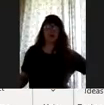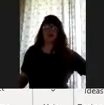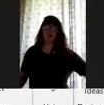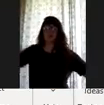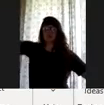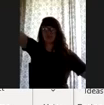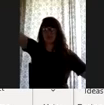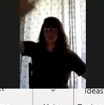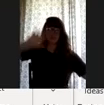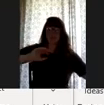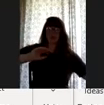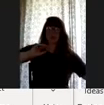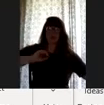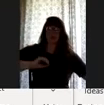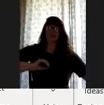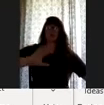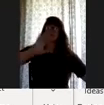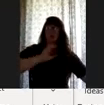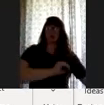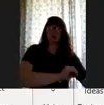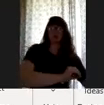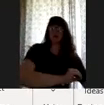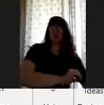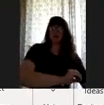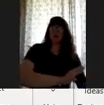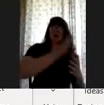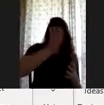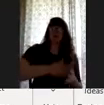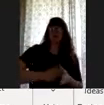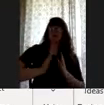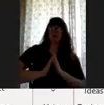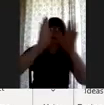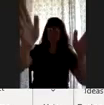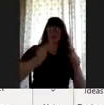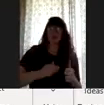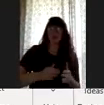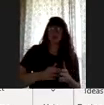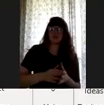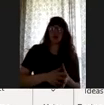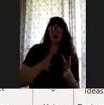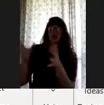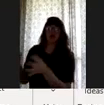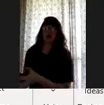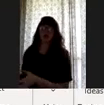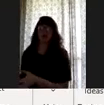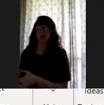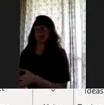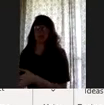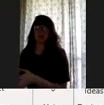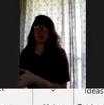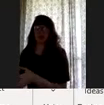our introduction, because this has happened, this is already set in stone, the veil was torn, we now have direct access, our